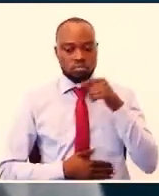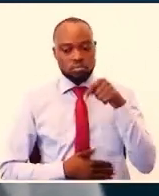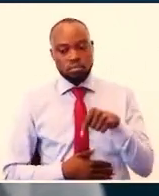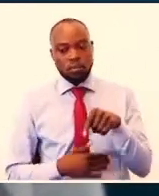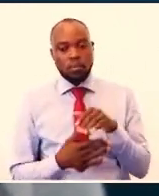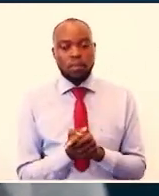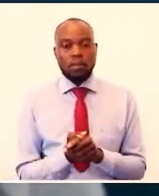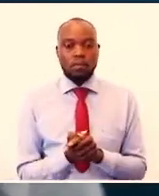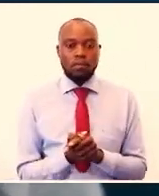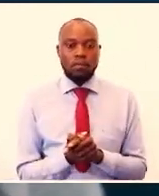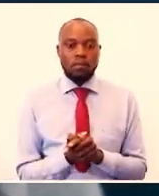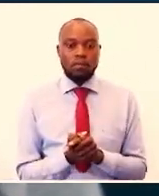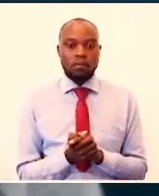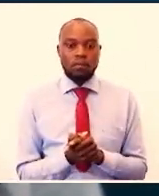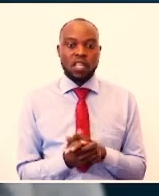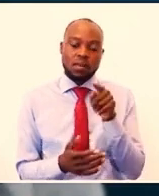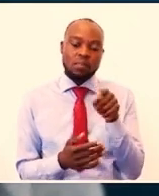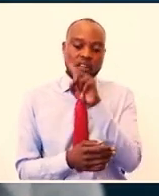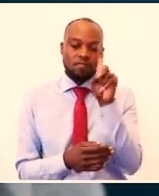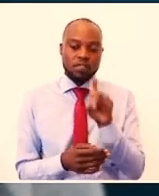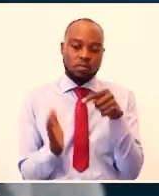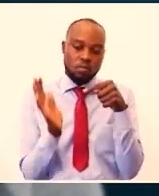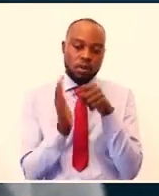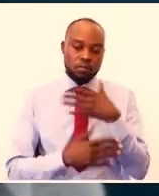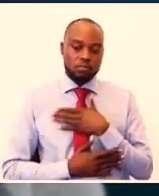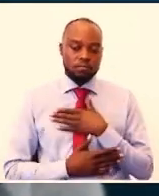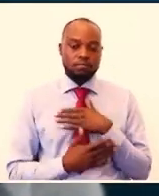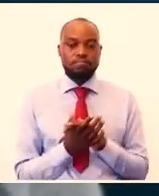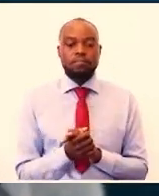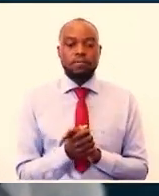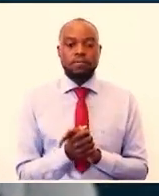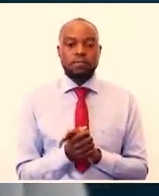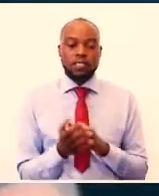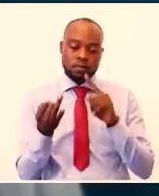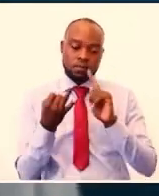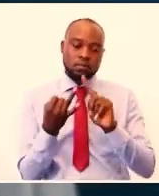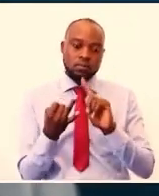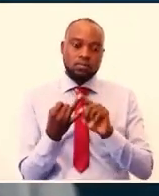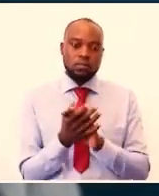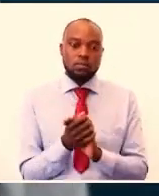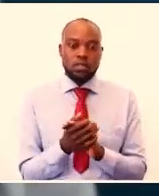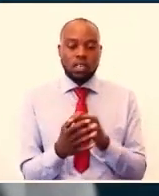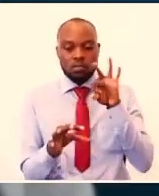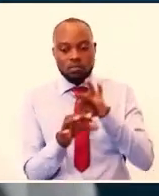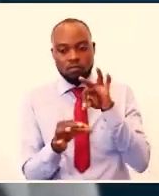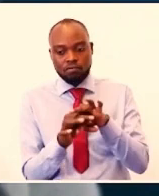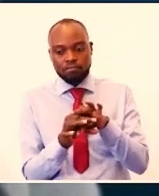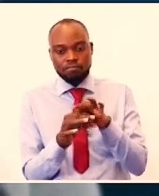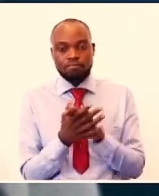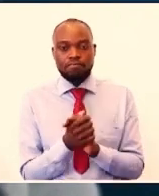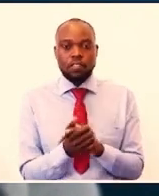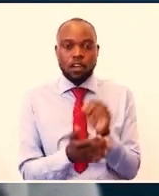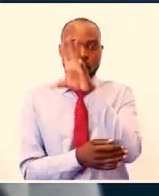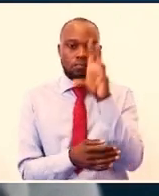term. So that's my first point. My second point is the evolving nature of